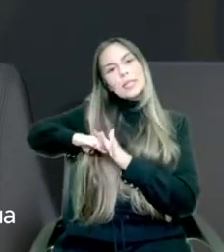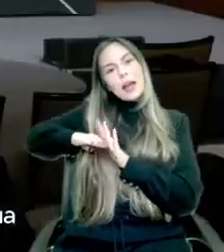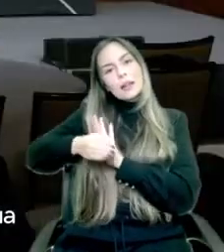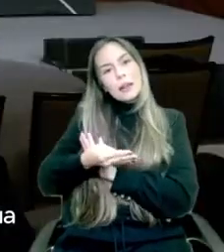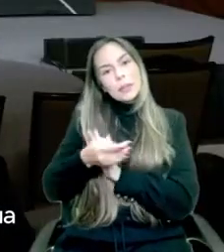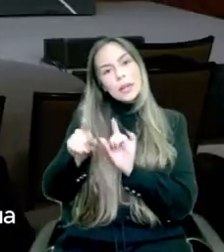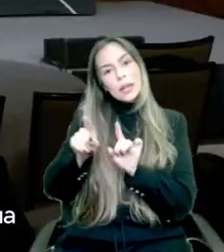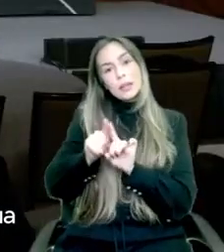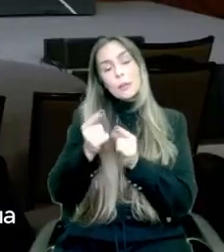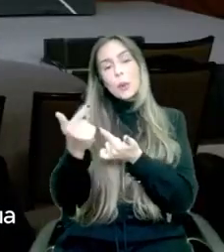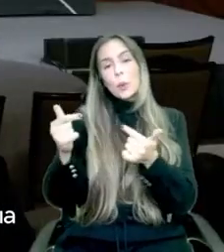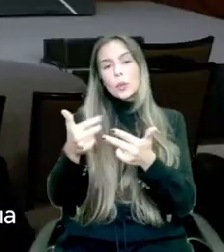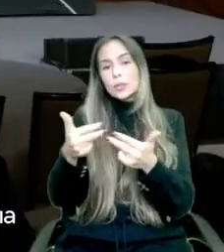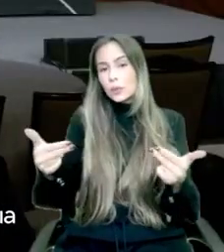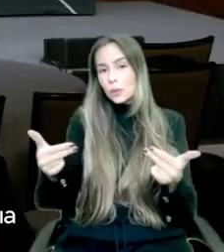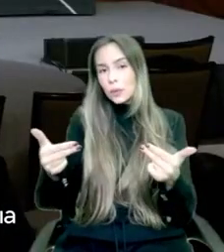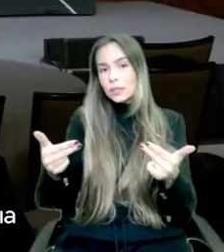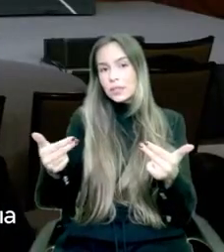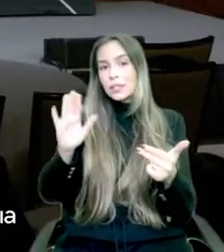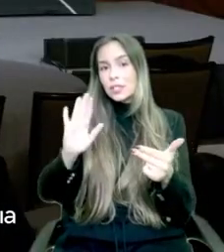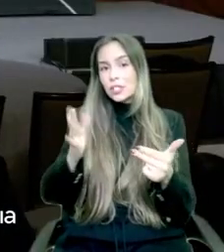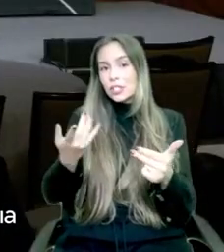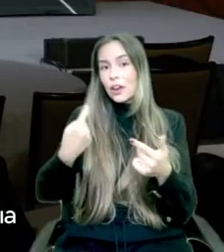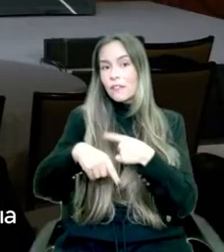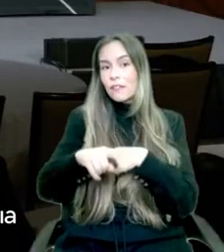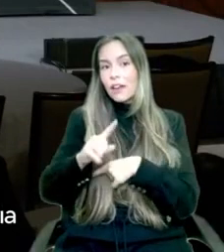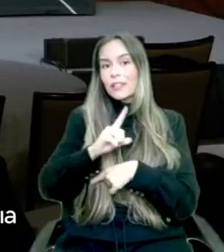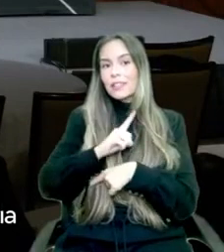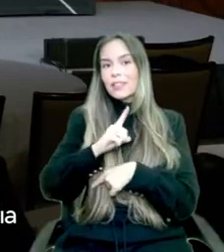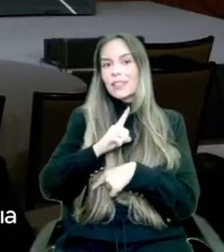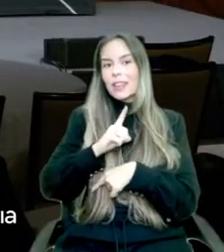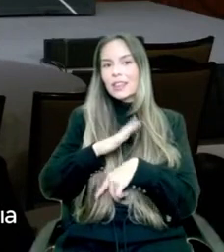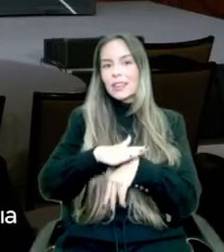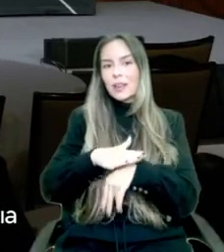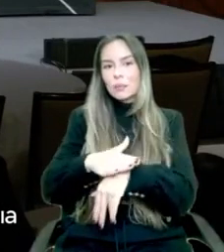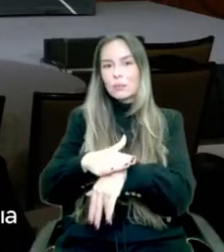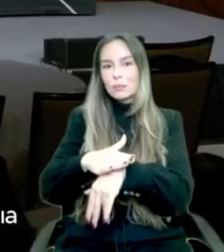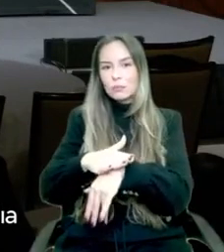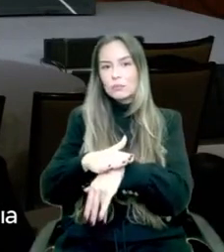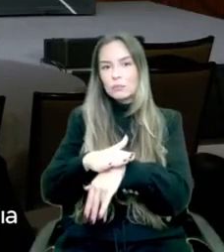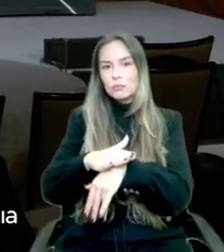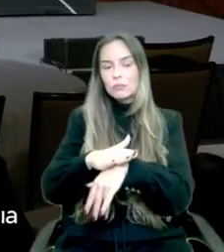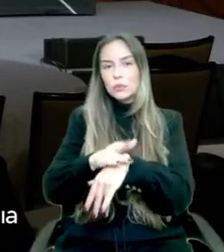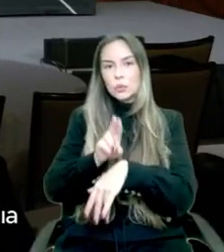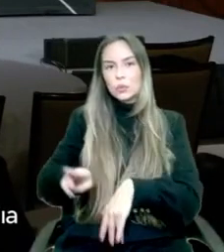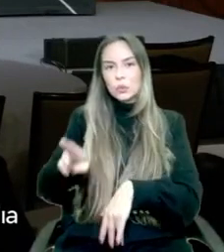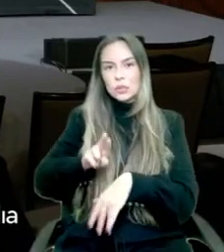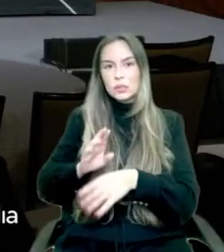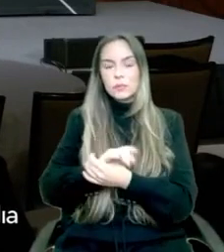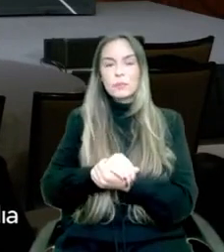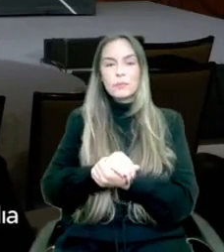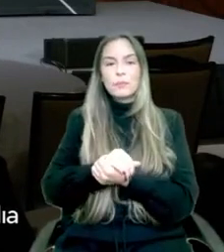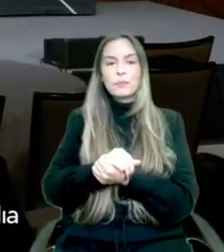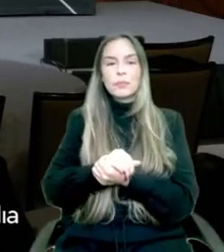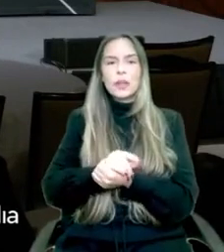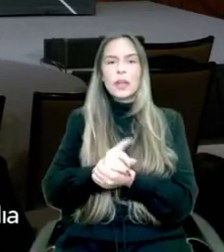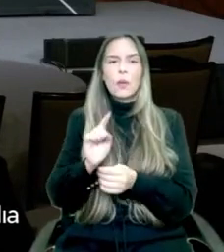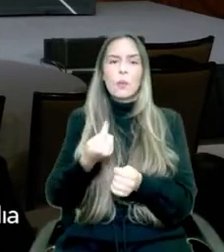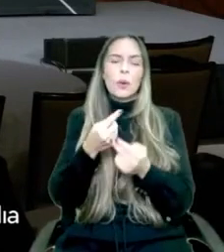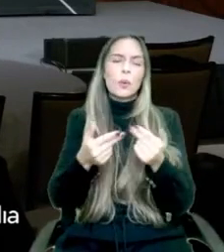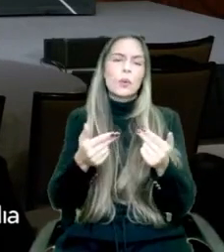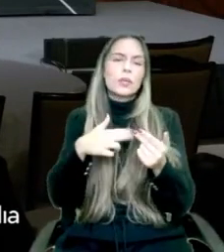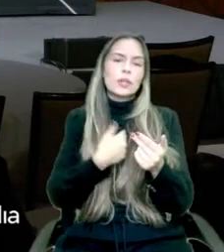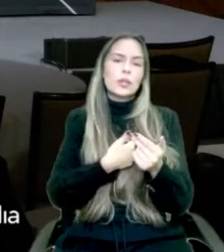things that are going to come over time. So I think that's the first thing to think about. And it leads me